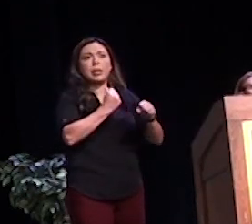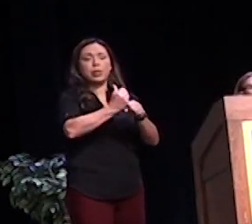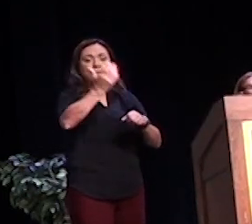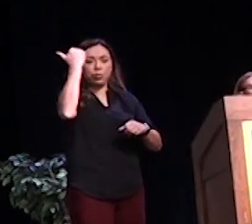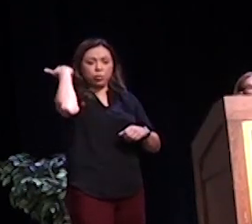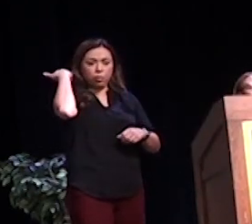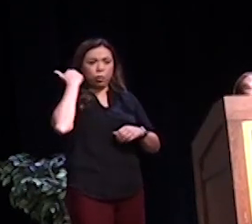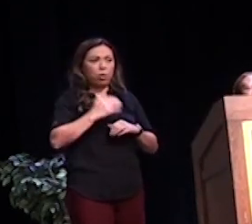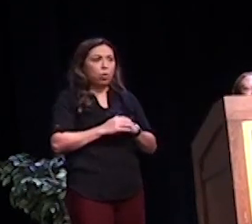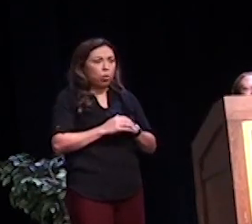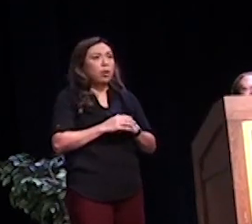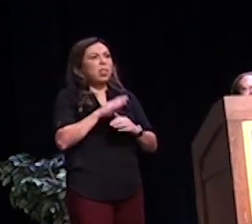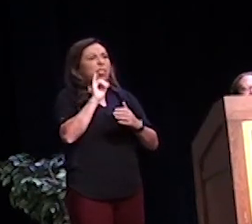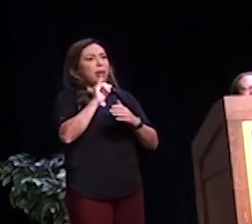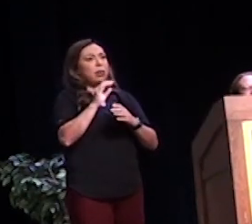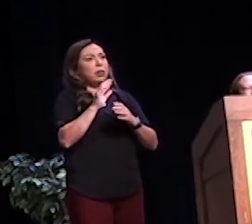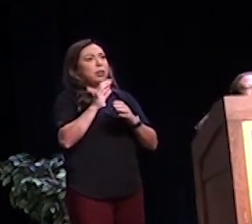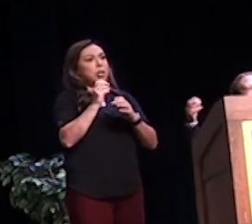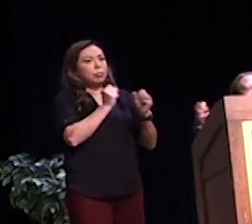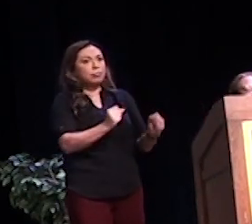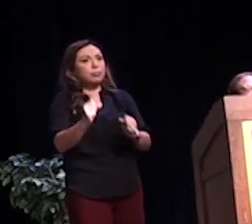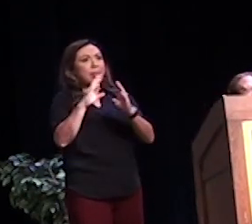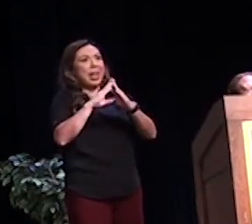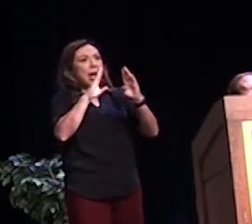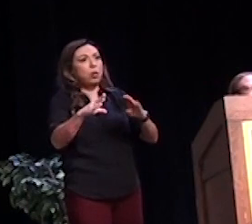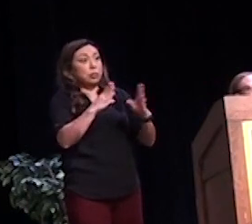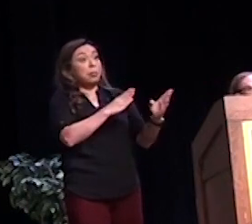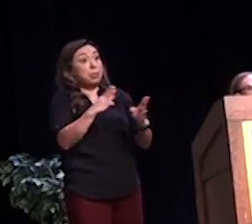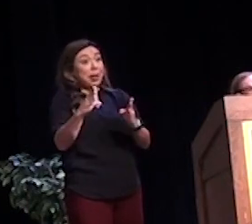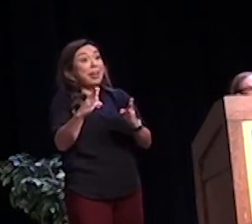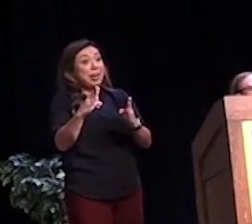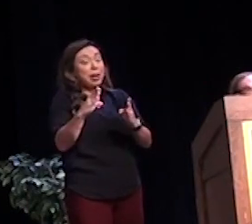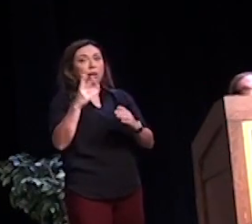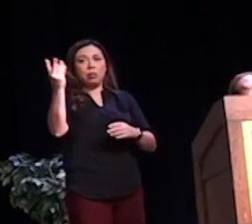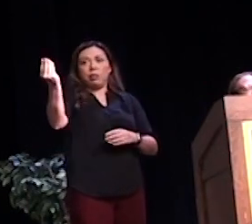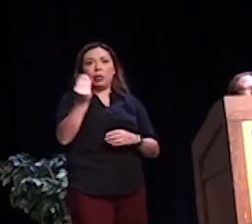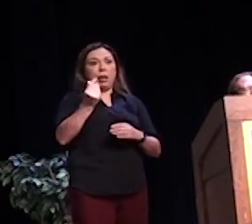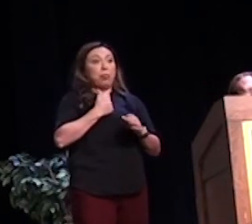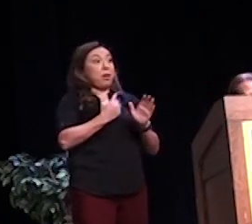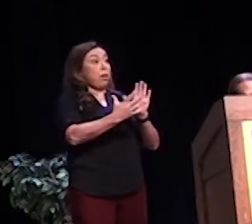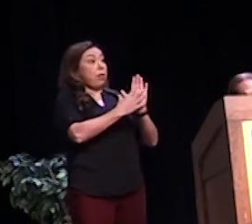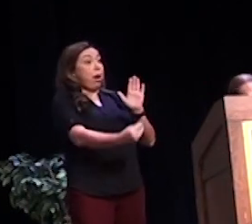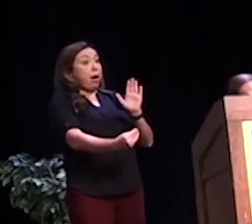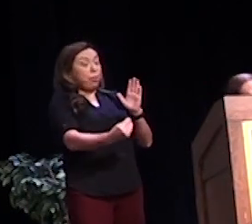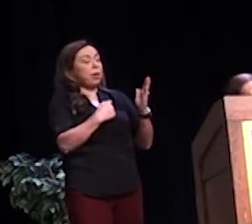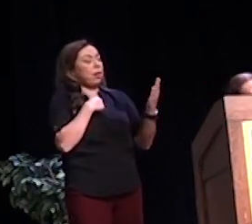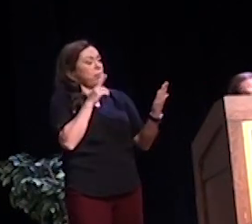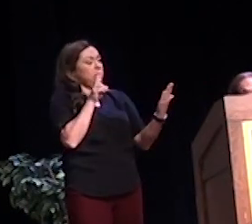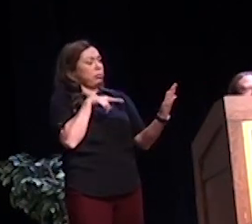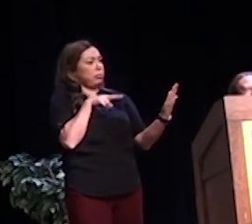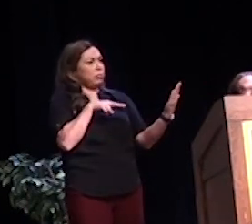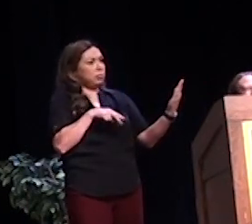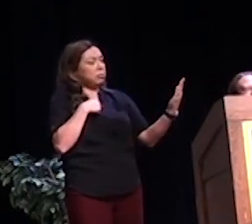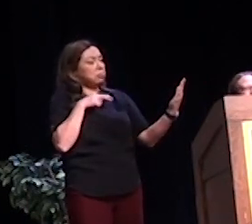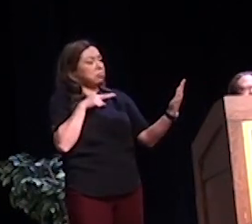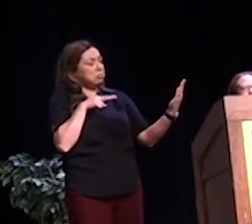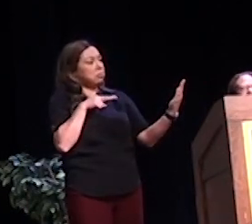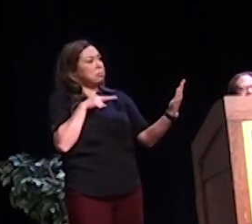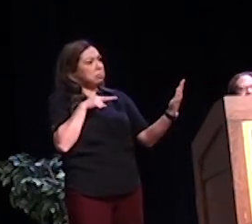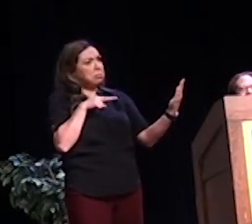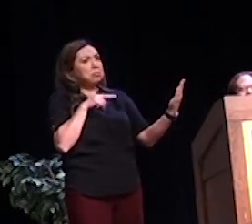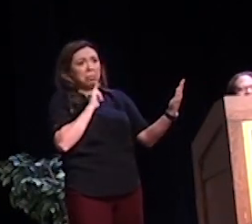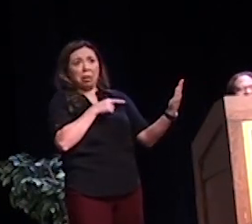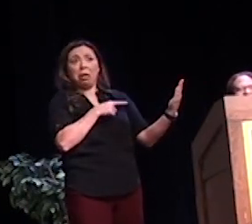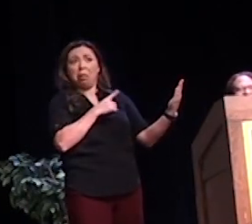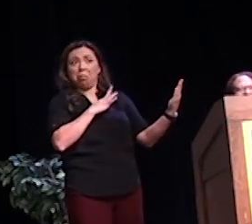when the strategic housing plan was developed. I actually got a copy of it. And I was going through and I said, well, this is a pretty good